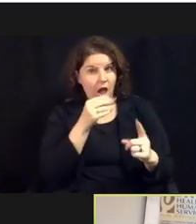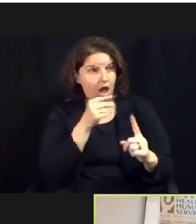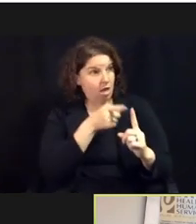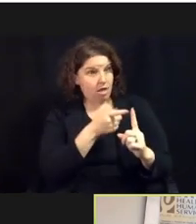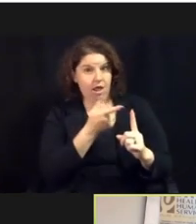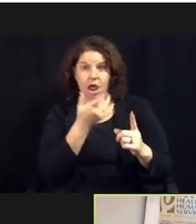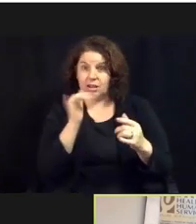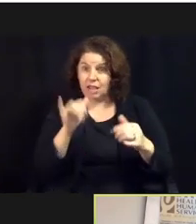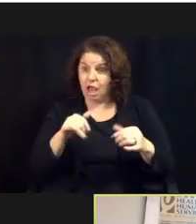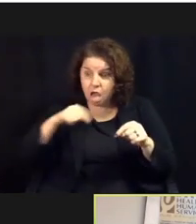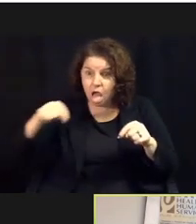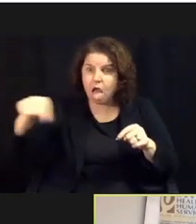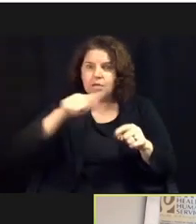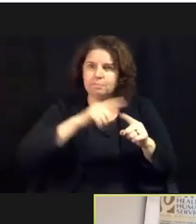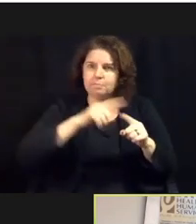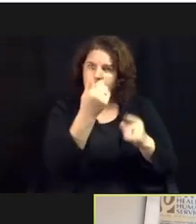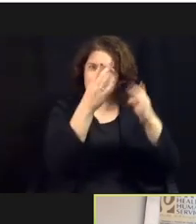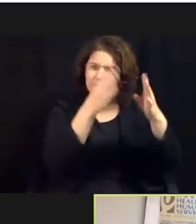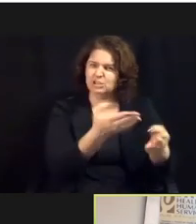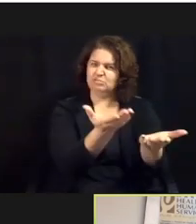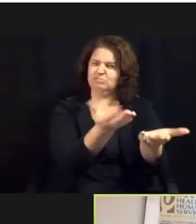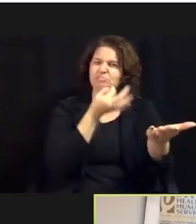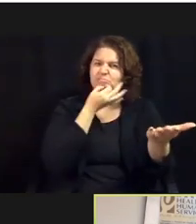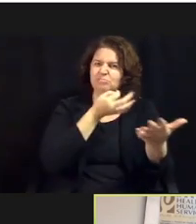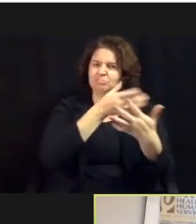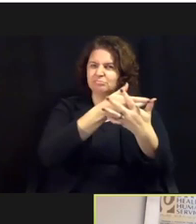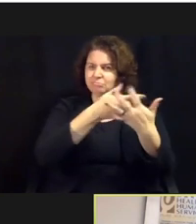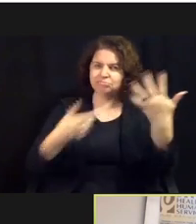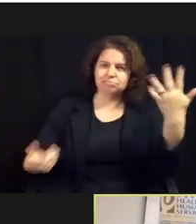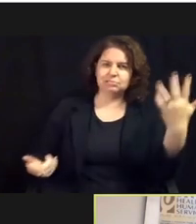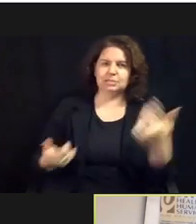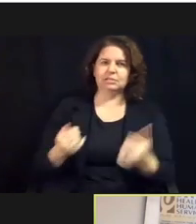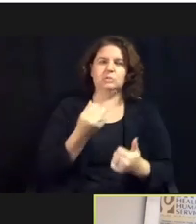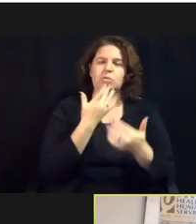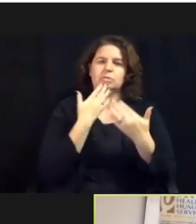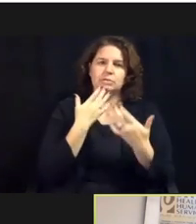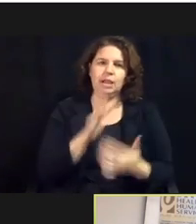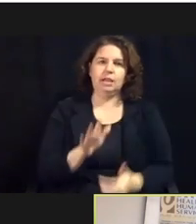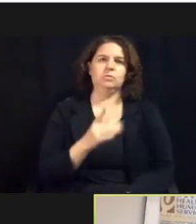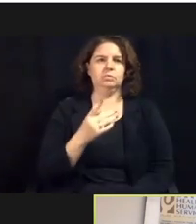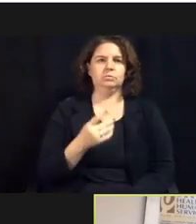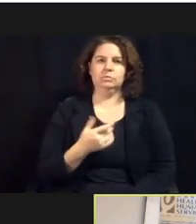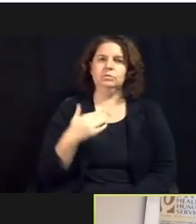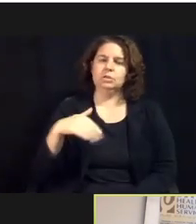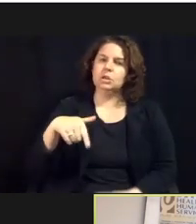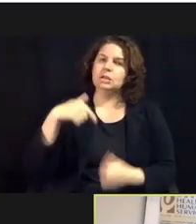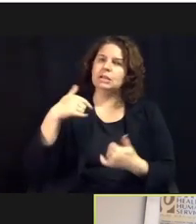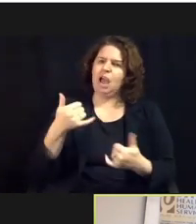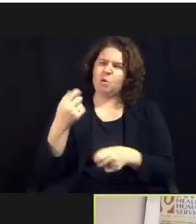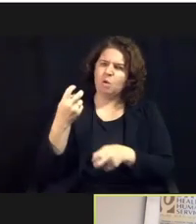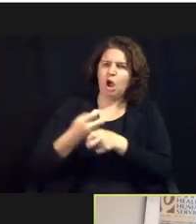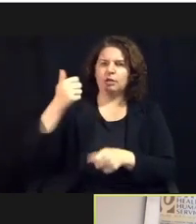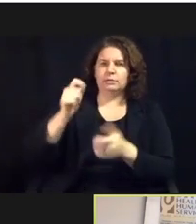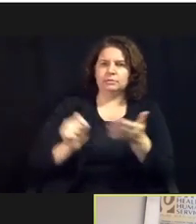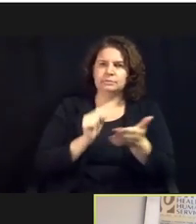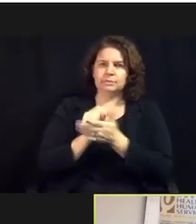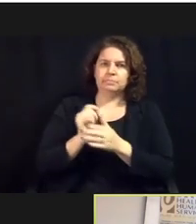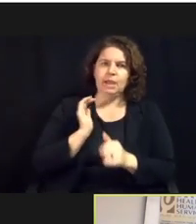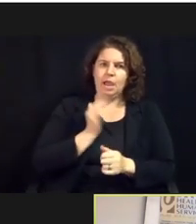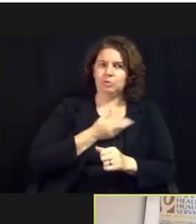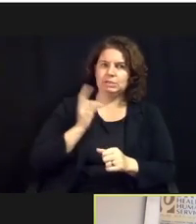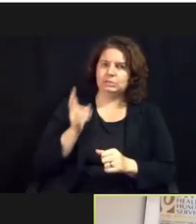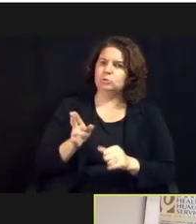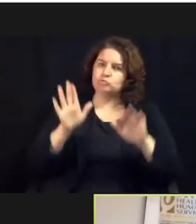there, which is unquestionably one of the most difficult times in our history, and you've done a terrific job. So thank you so much for